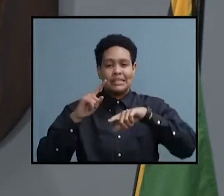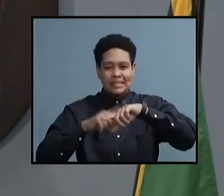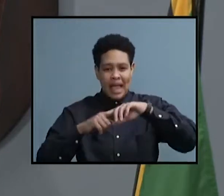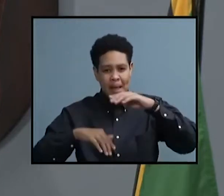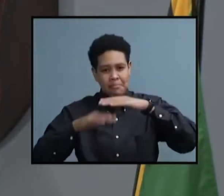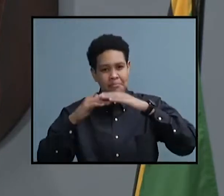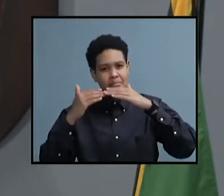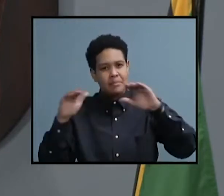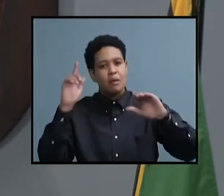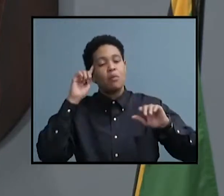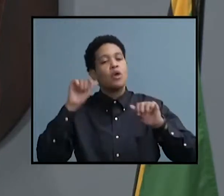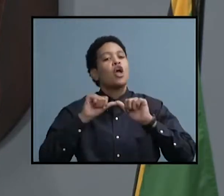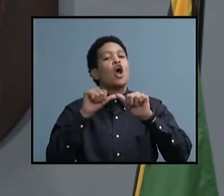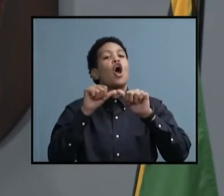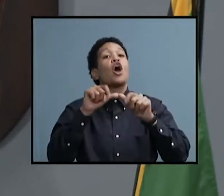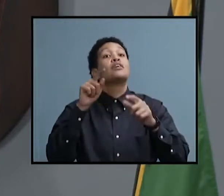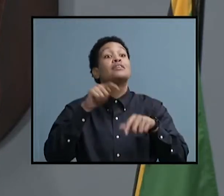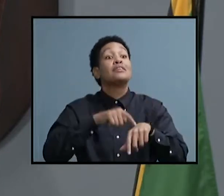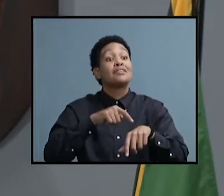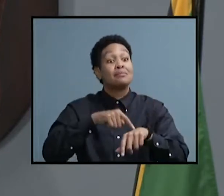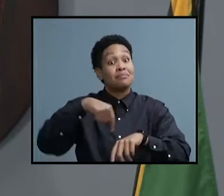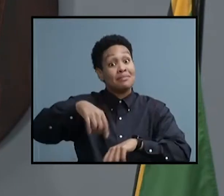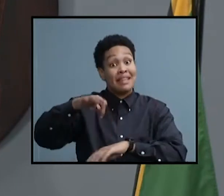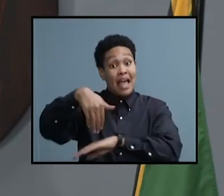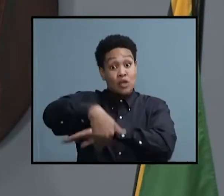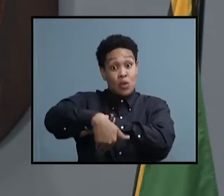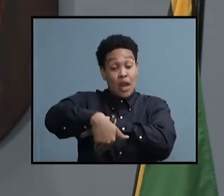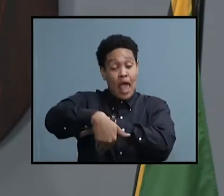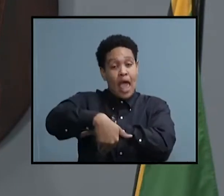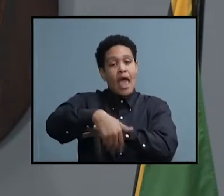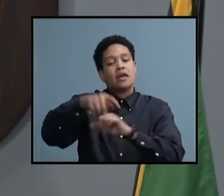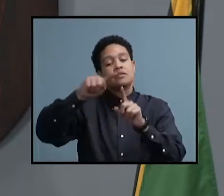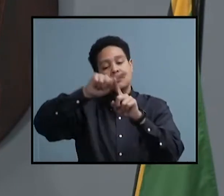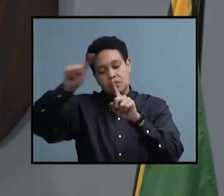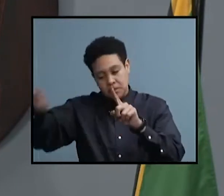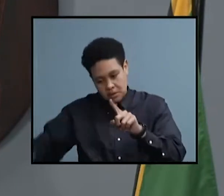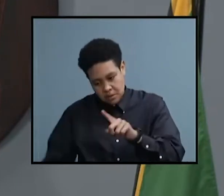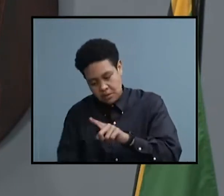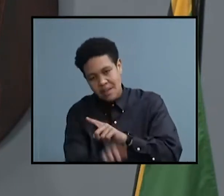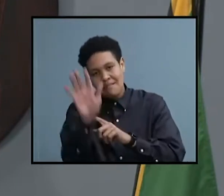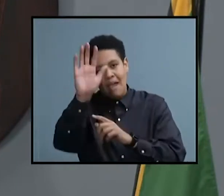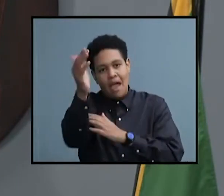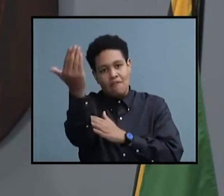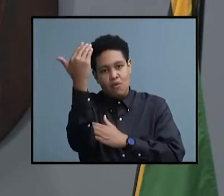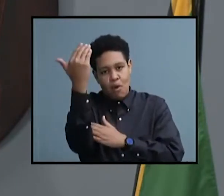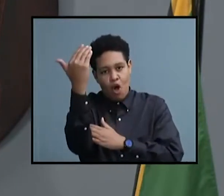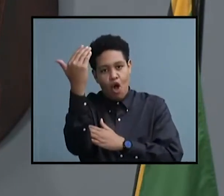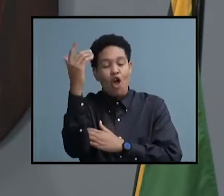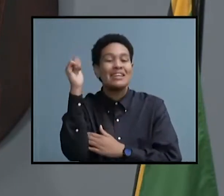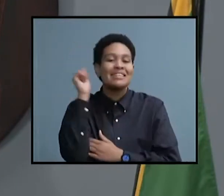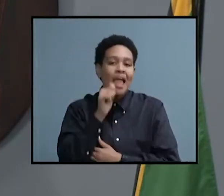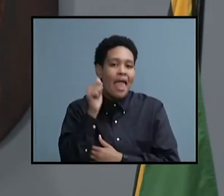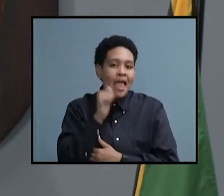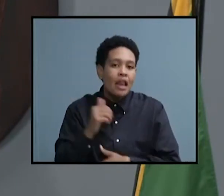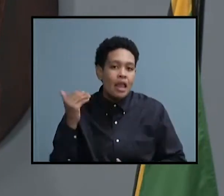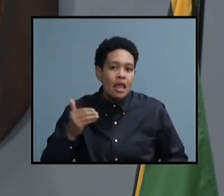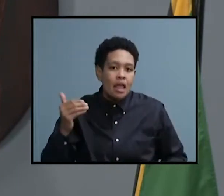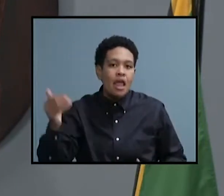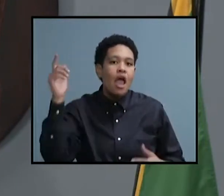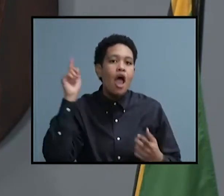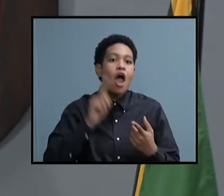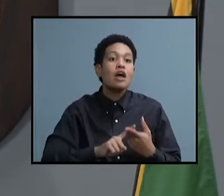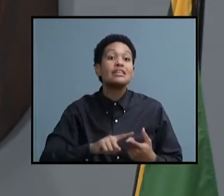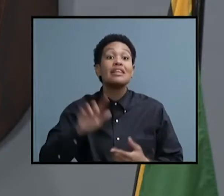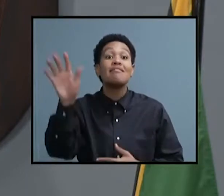place starting 9 p.m. tonight to 5 a.m. tomorrow morning, day to day, until